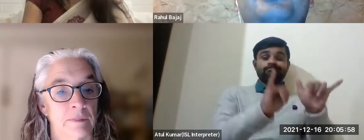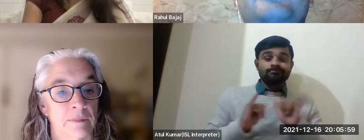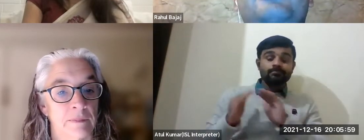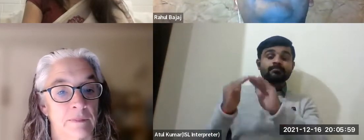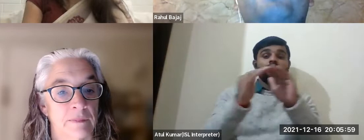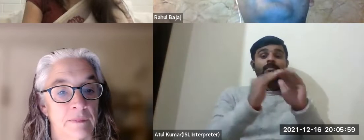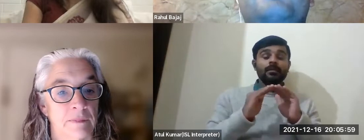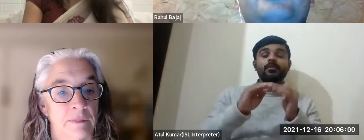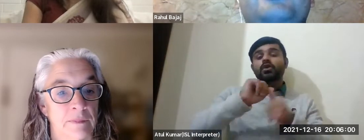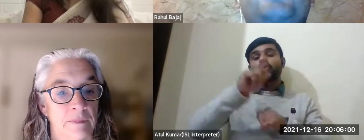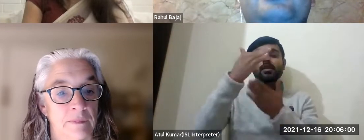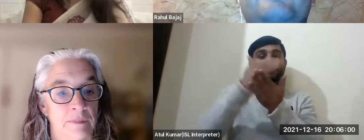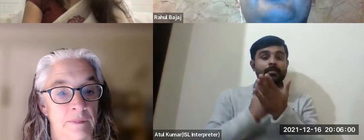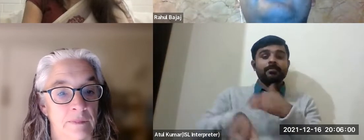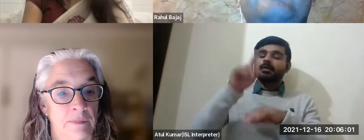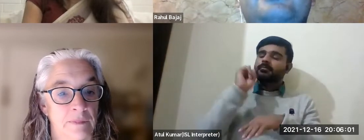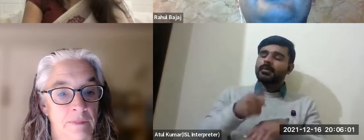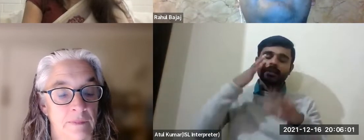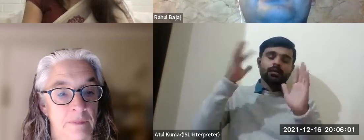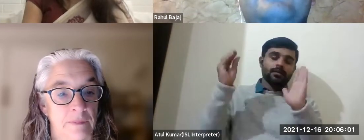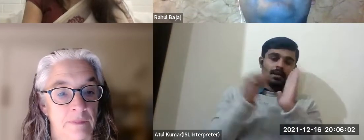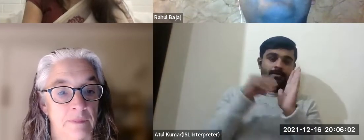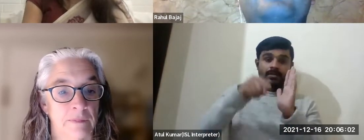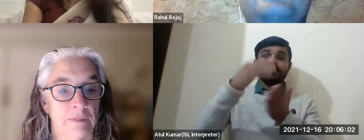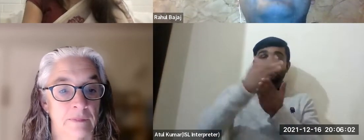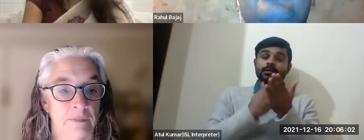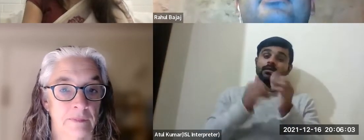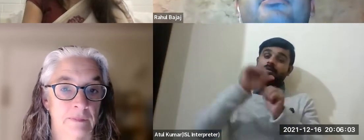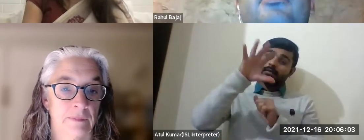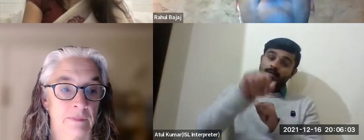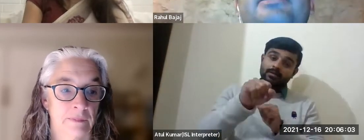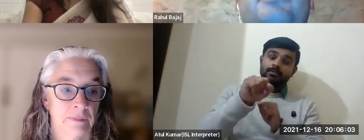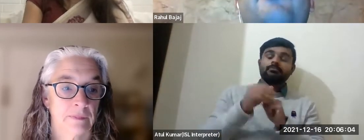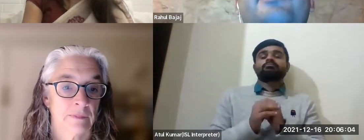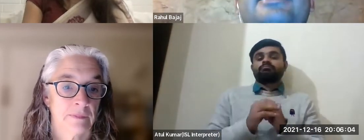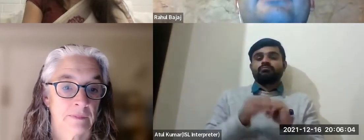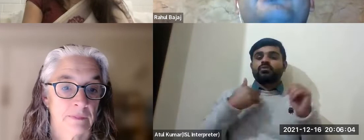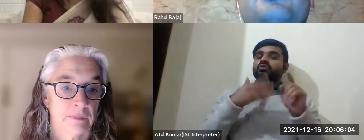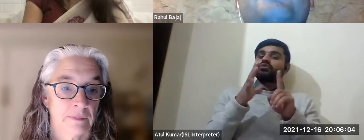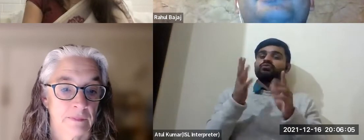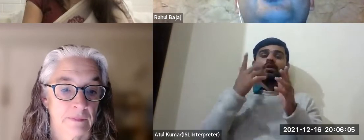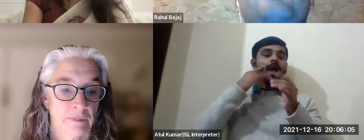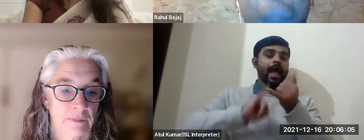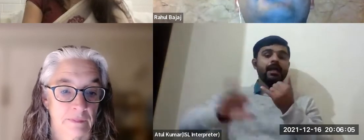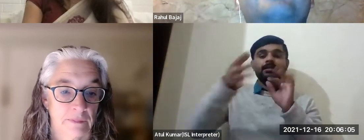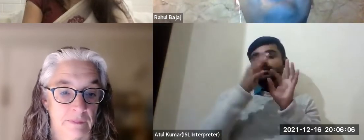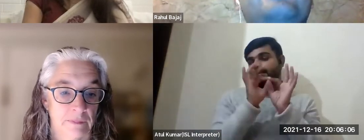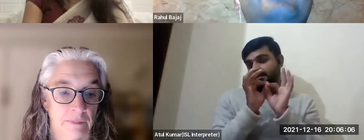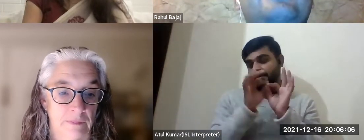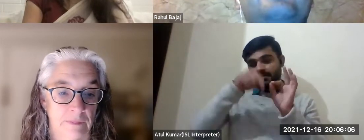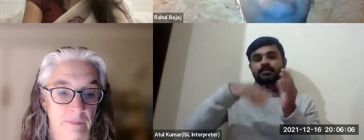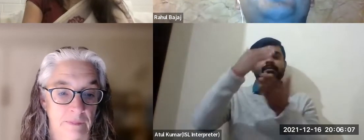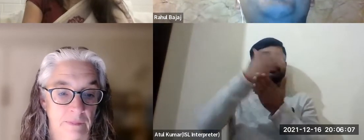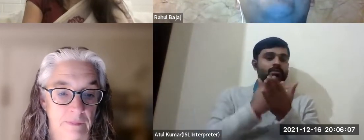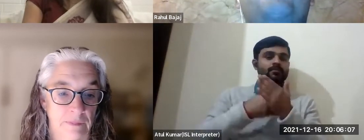but in particular, it's important to mention it given that this event is on accessibility. We do have sign language interpretation for this event.